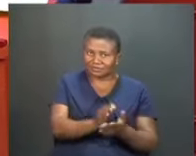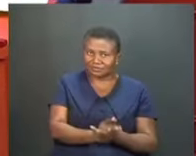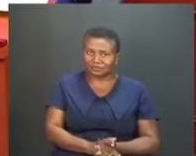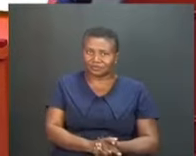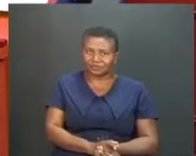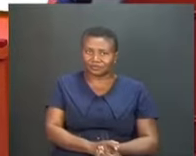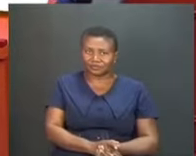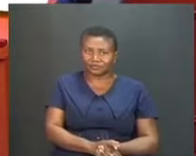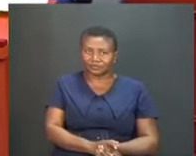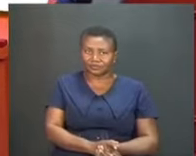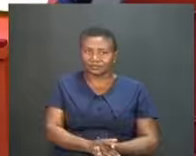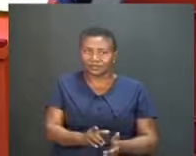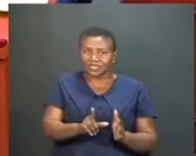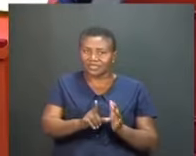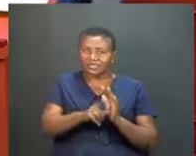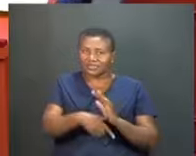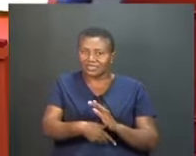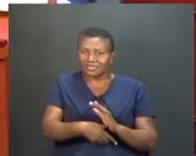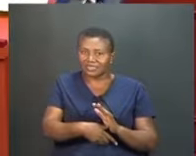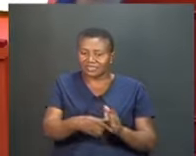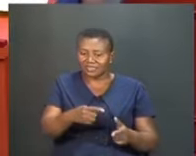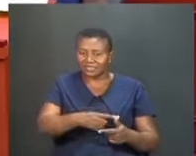Then I went to the next item.